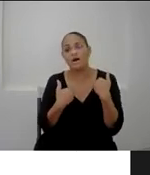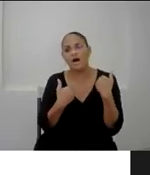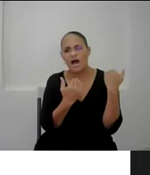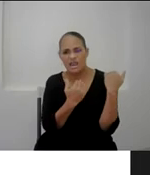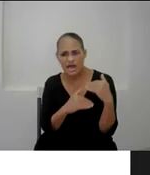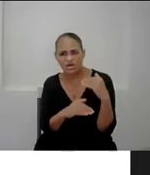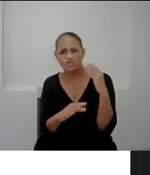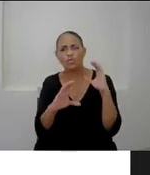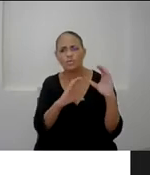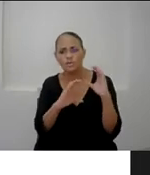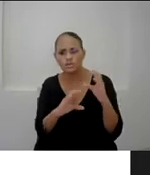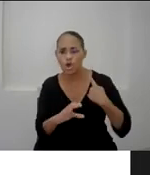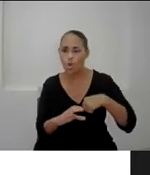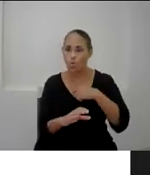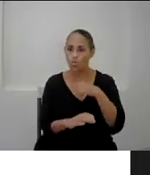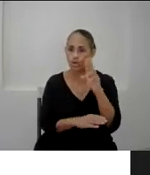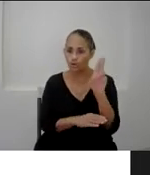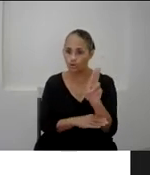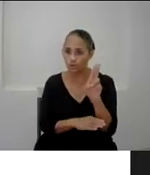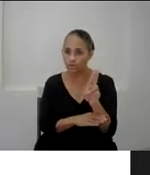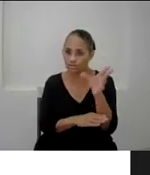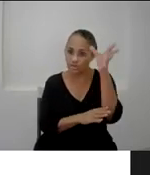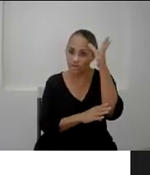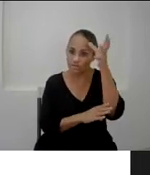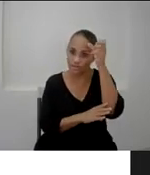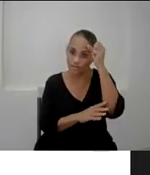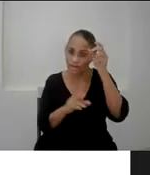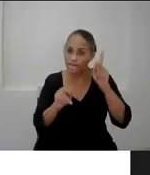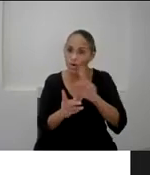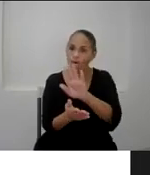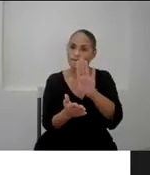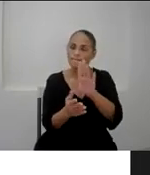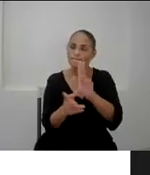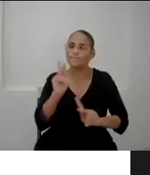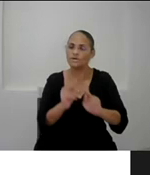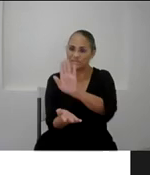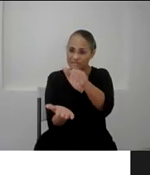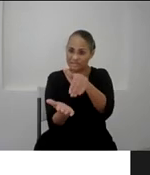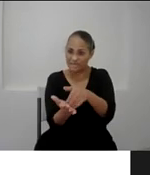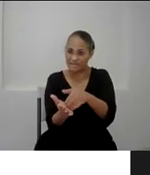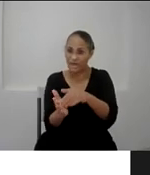We use the concept of person-centered passport.